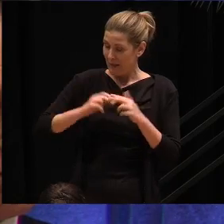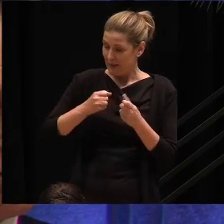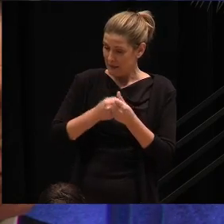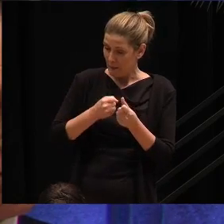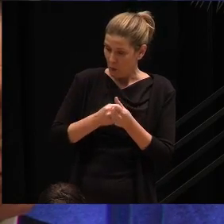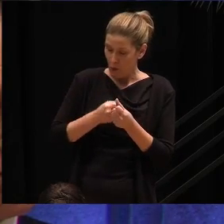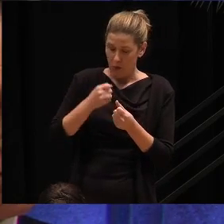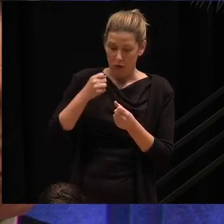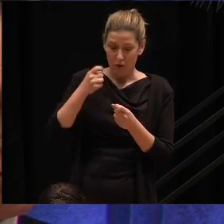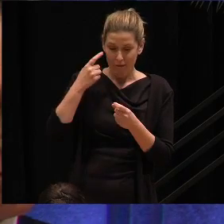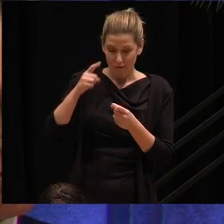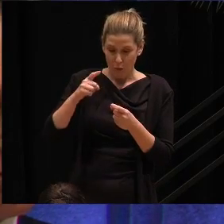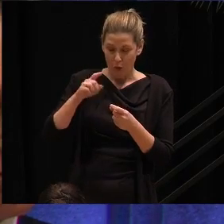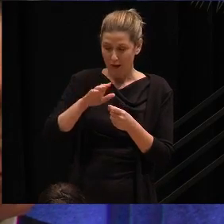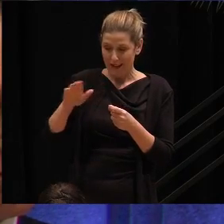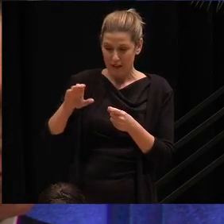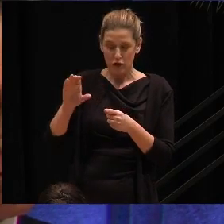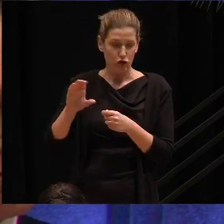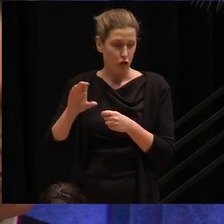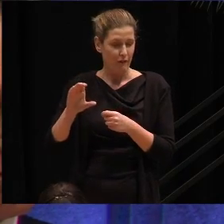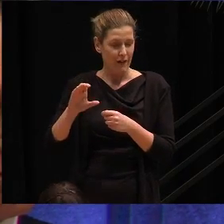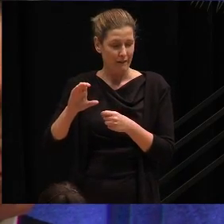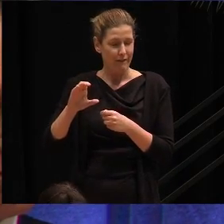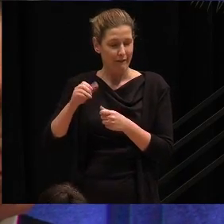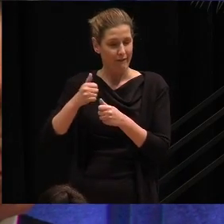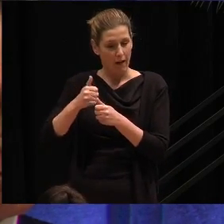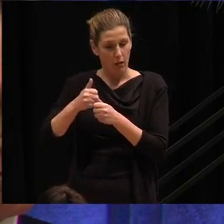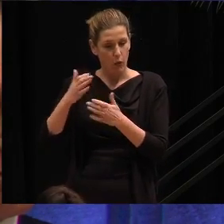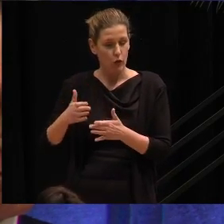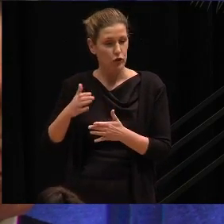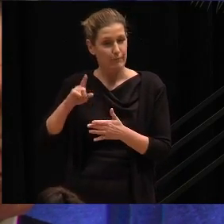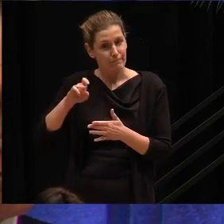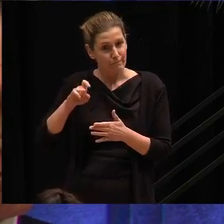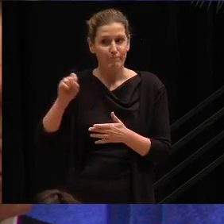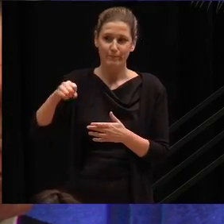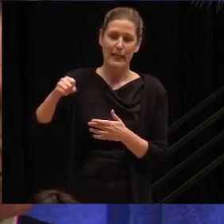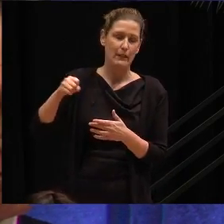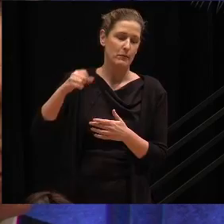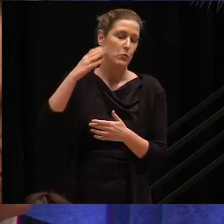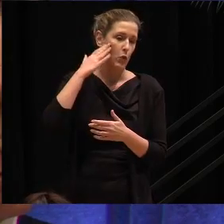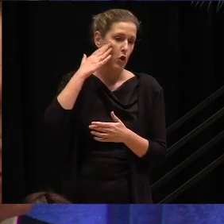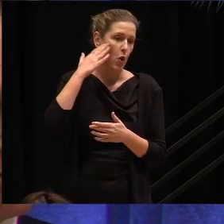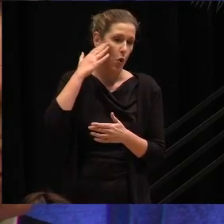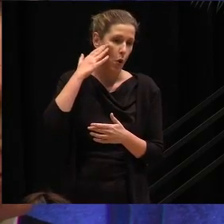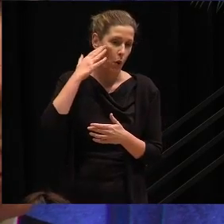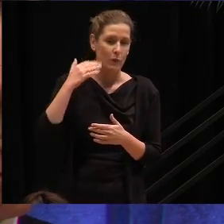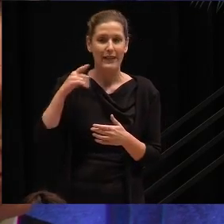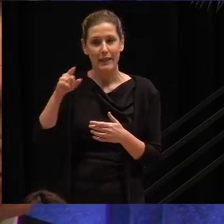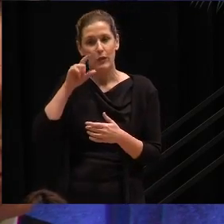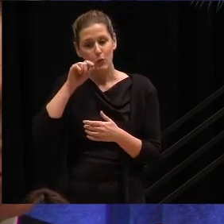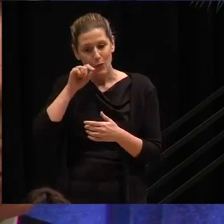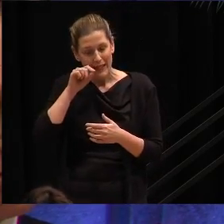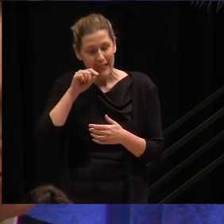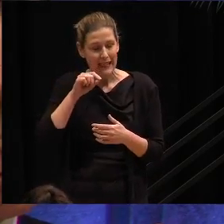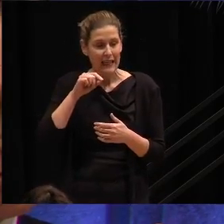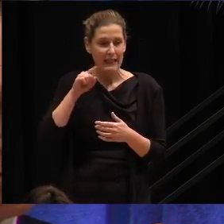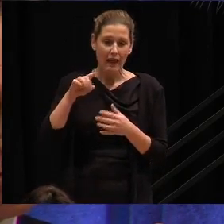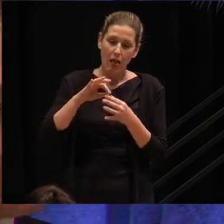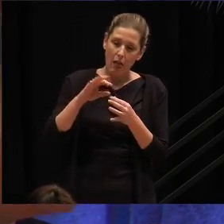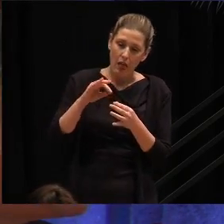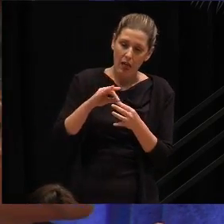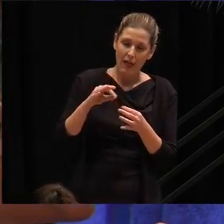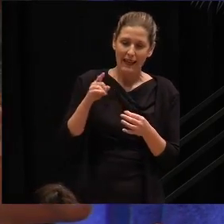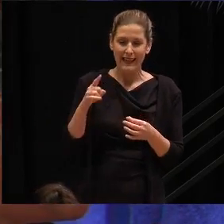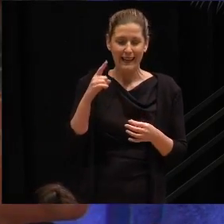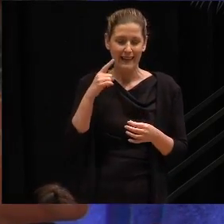support for his conservative base, or is it being accepted by his conservative base? Yes, we know that he tweets and he says these things because he says, oh, my